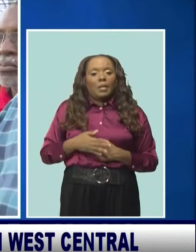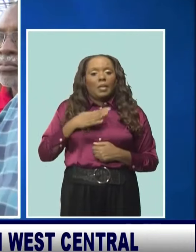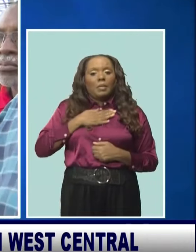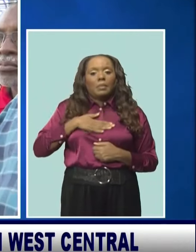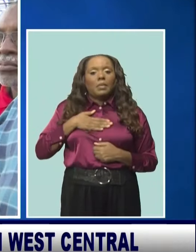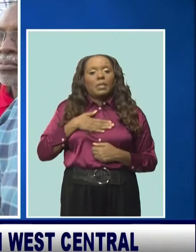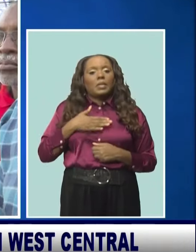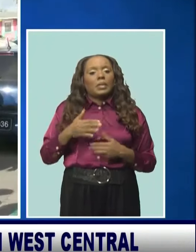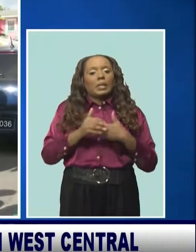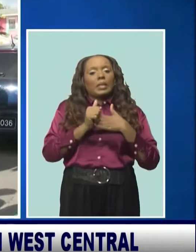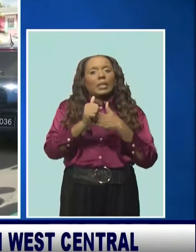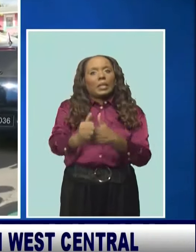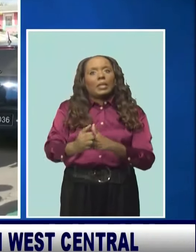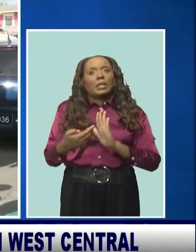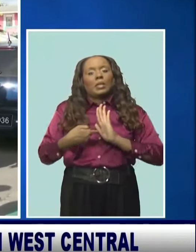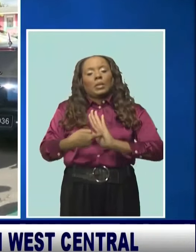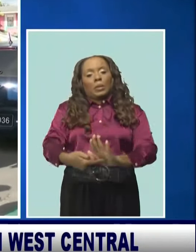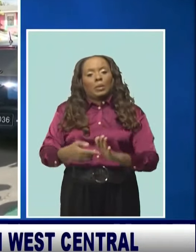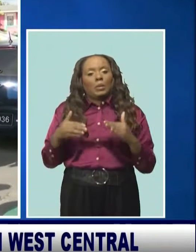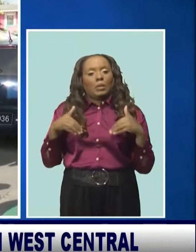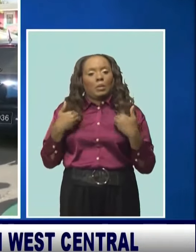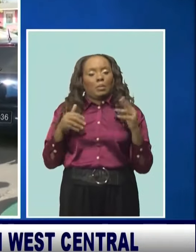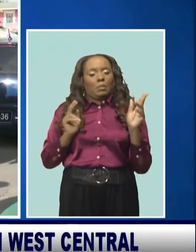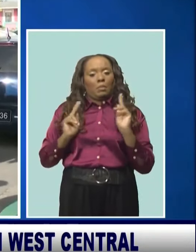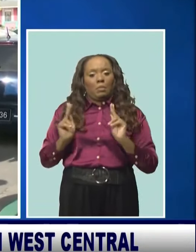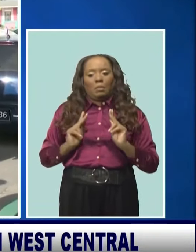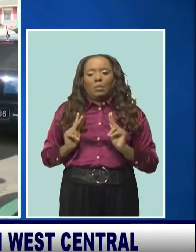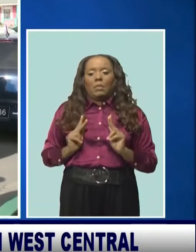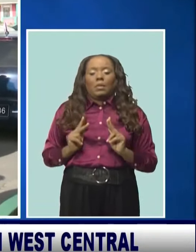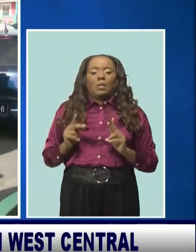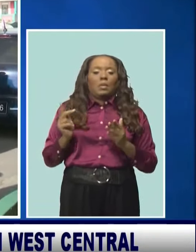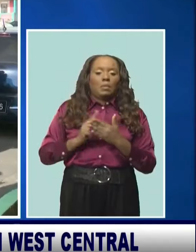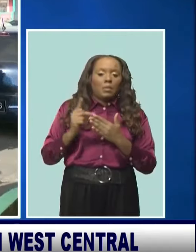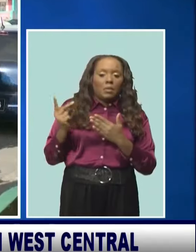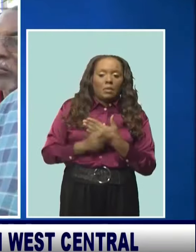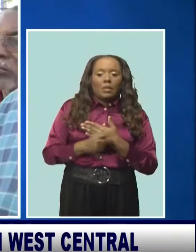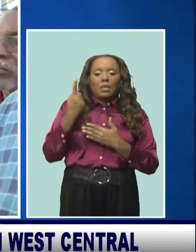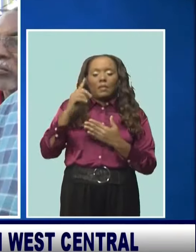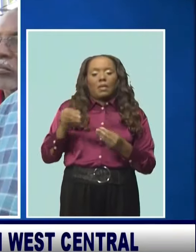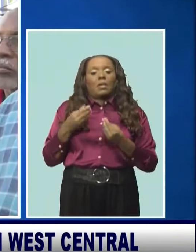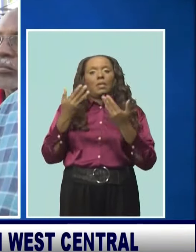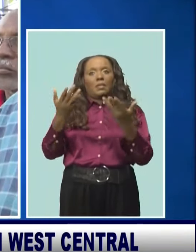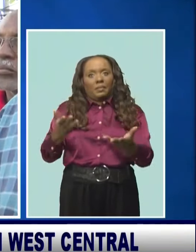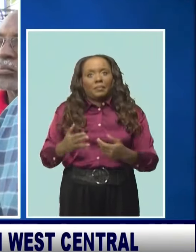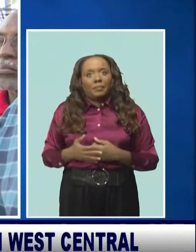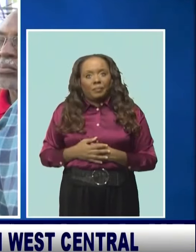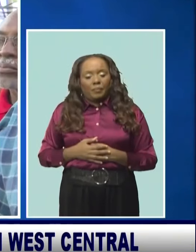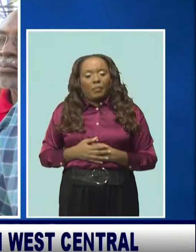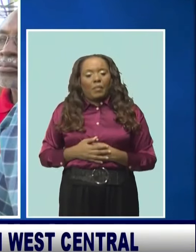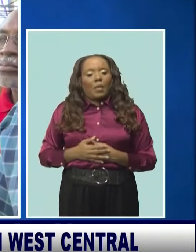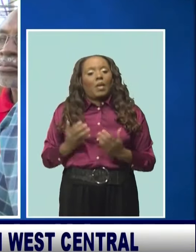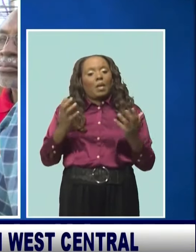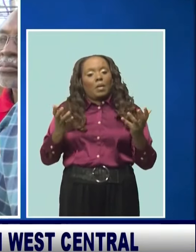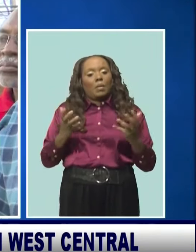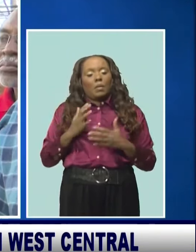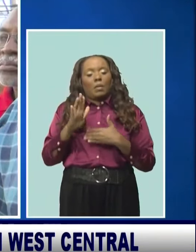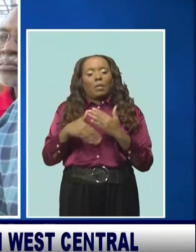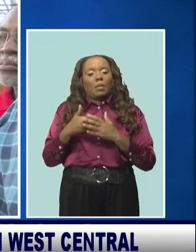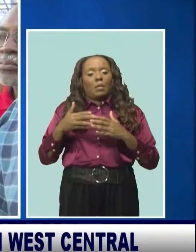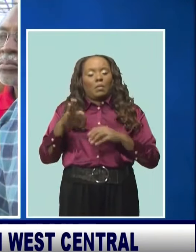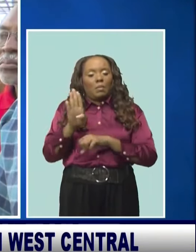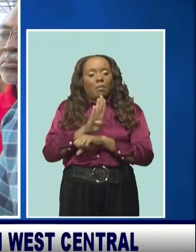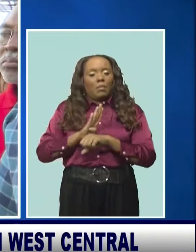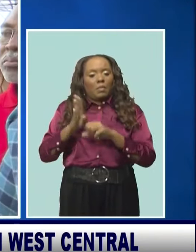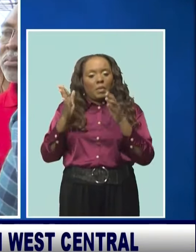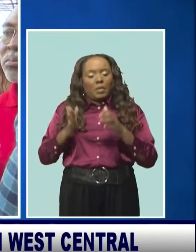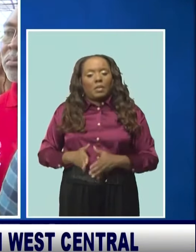young people to the opportunities and programs that we have to offer. My call to action to every Barbadian tonight